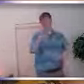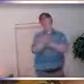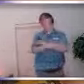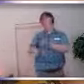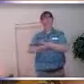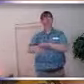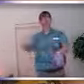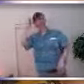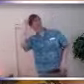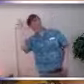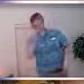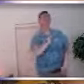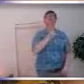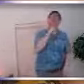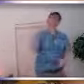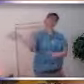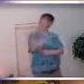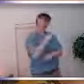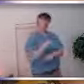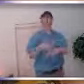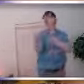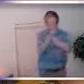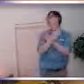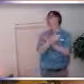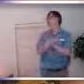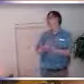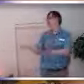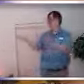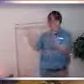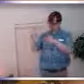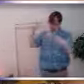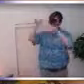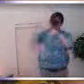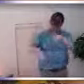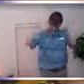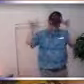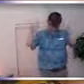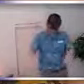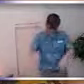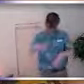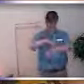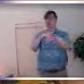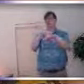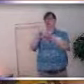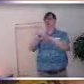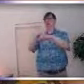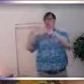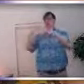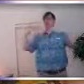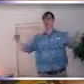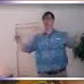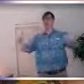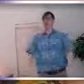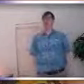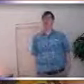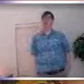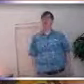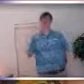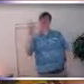I can be love. We are love. Then we came down here to this earth plane, and some people call it